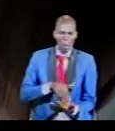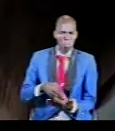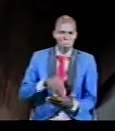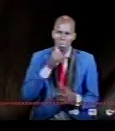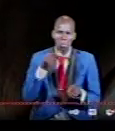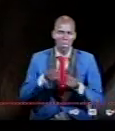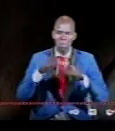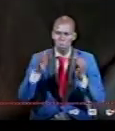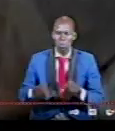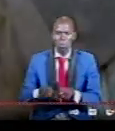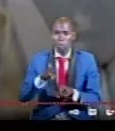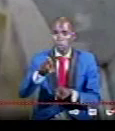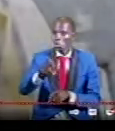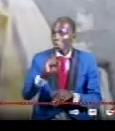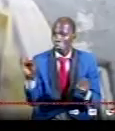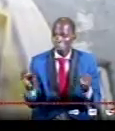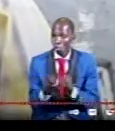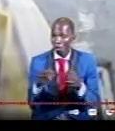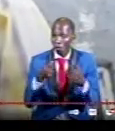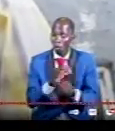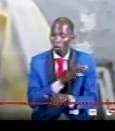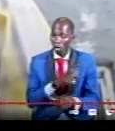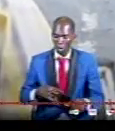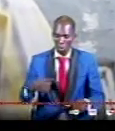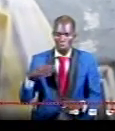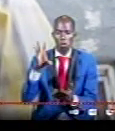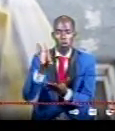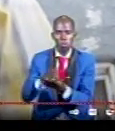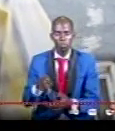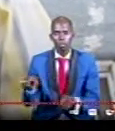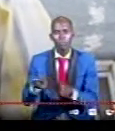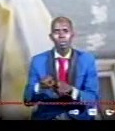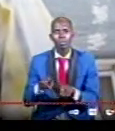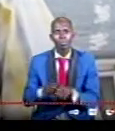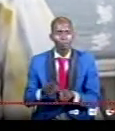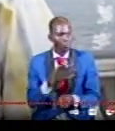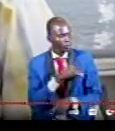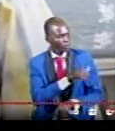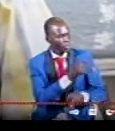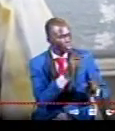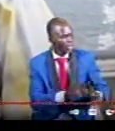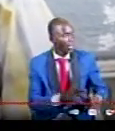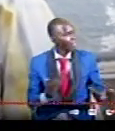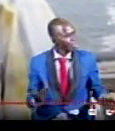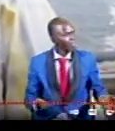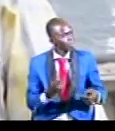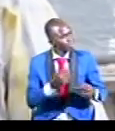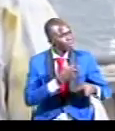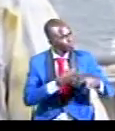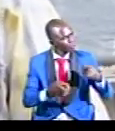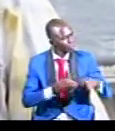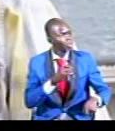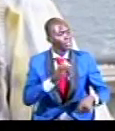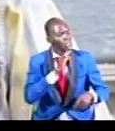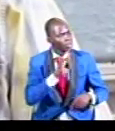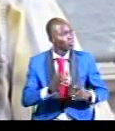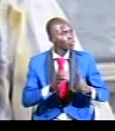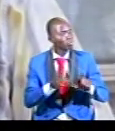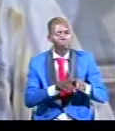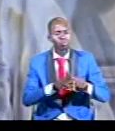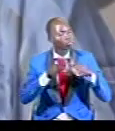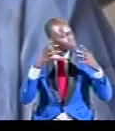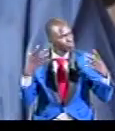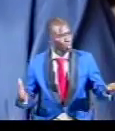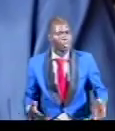not following, I'm not following. Another person said, well, the persecution is so much. Naturally, you are bold. Naturally, you are very, very